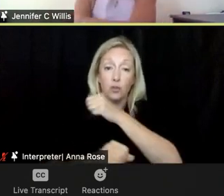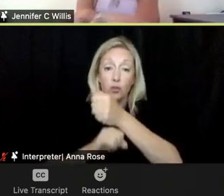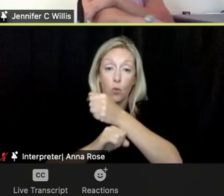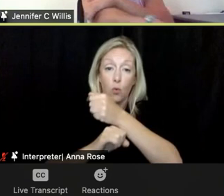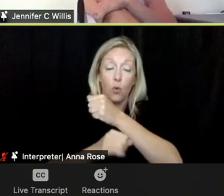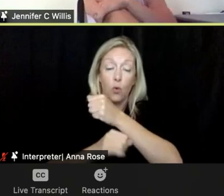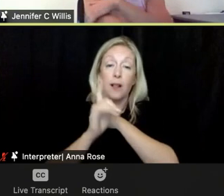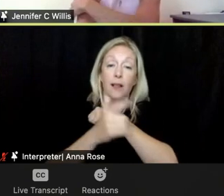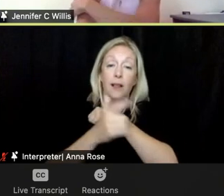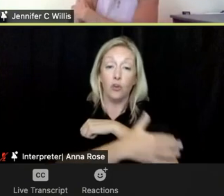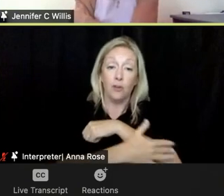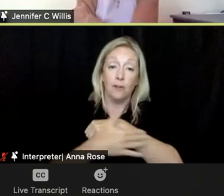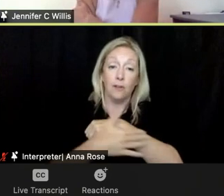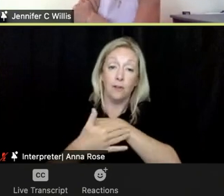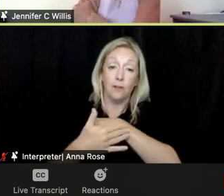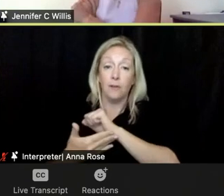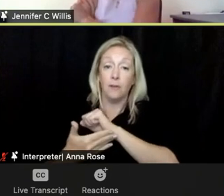in reaching out a little bit.